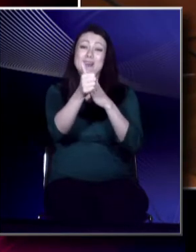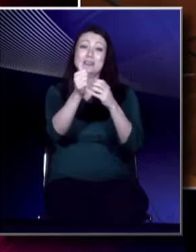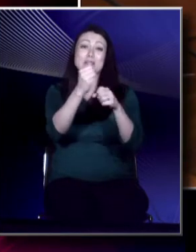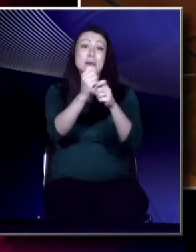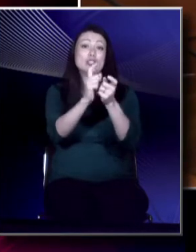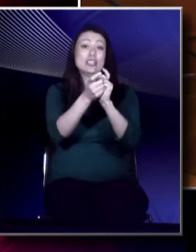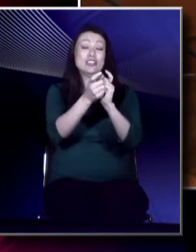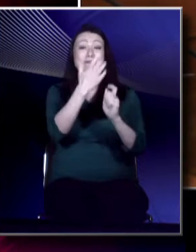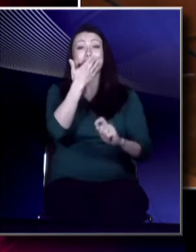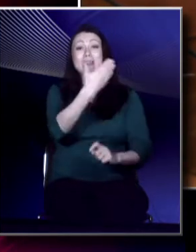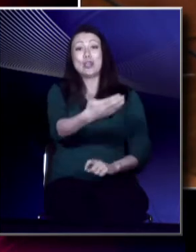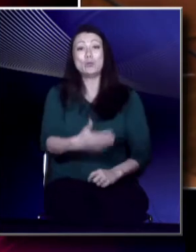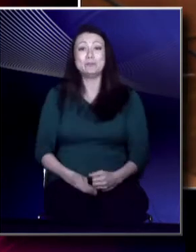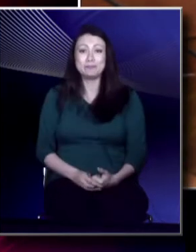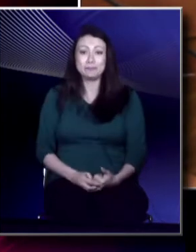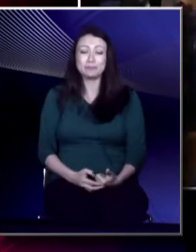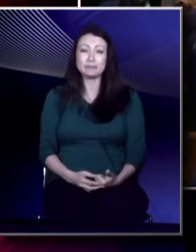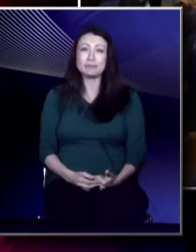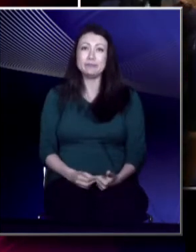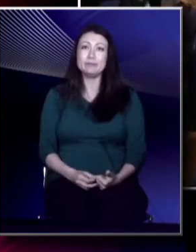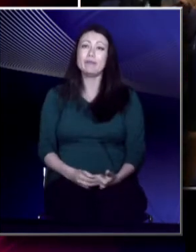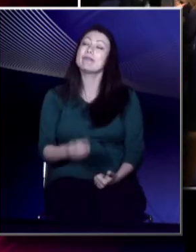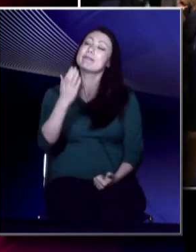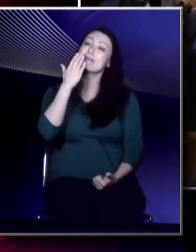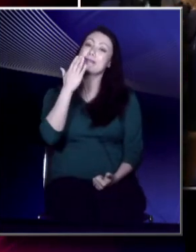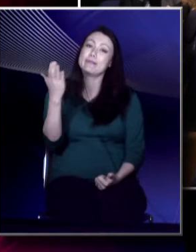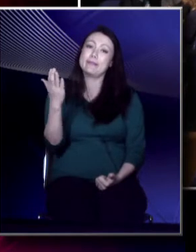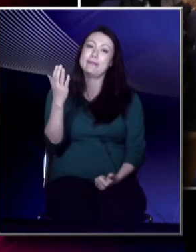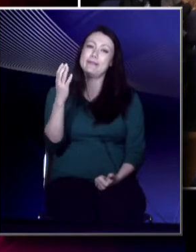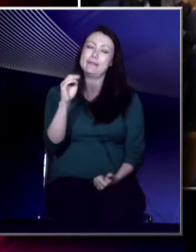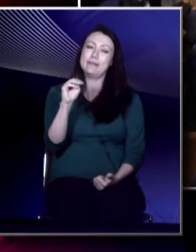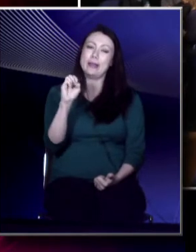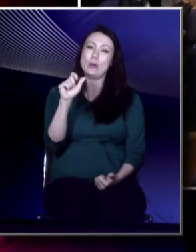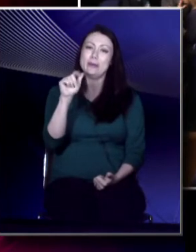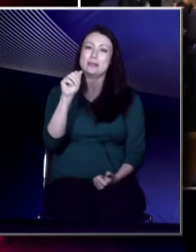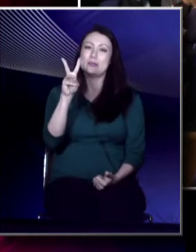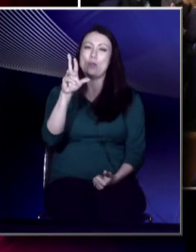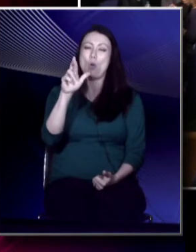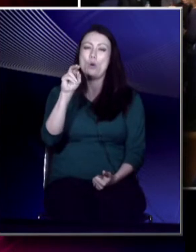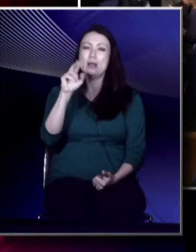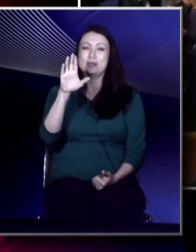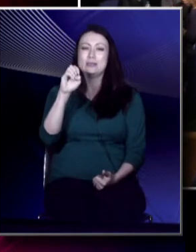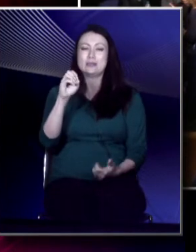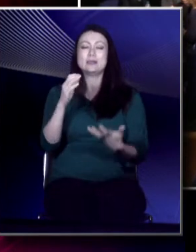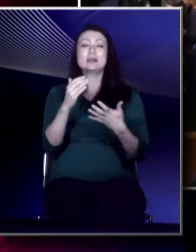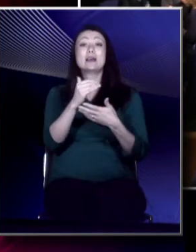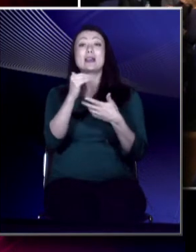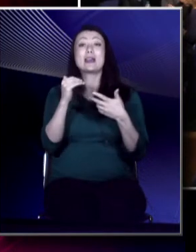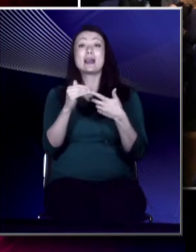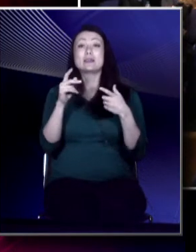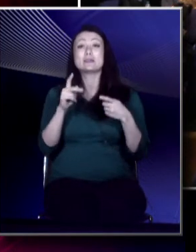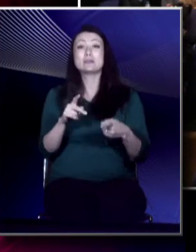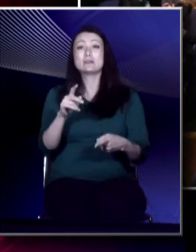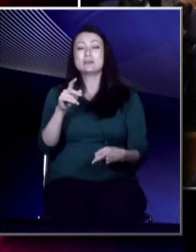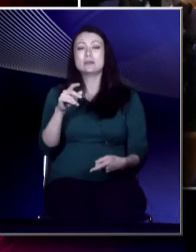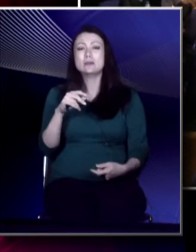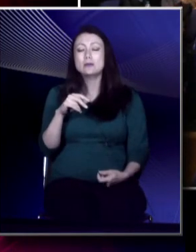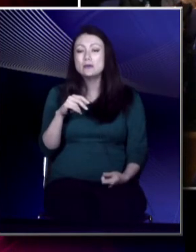you. Thank you, Ms. Lawrence. Appreciate that. Next on the item, next person to speak is